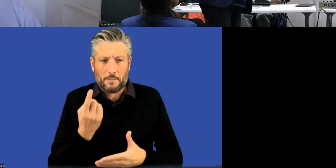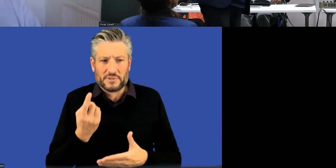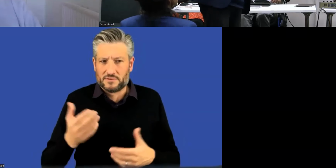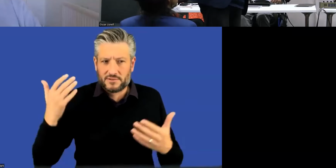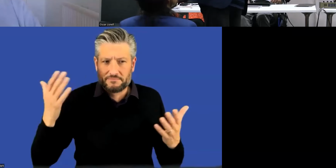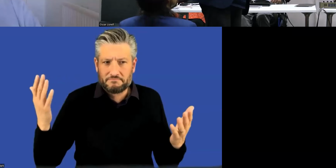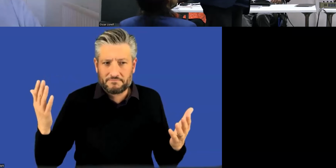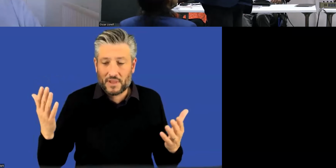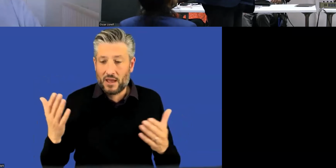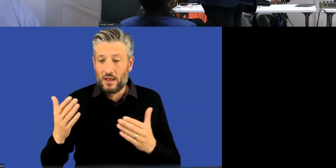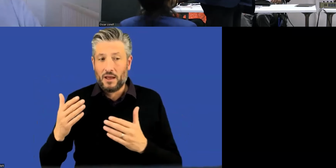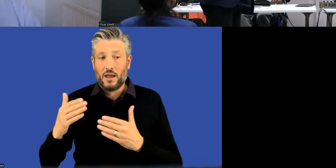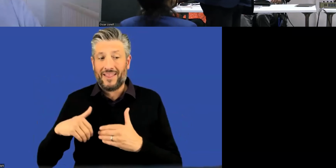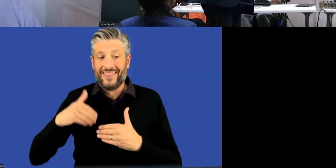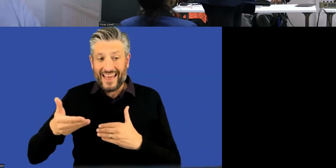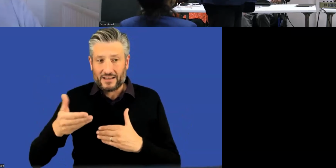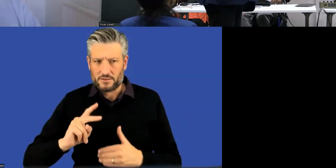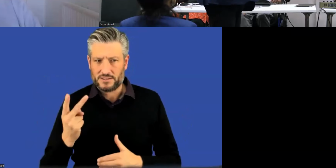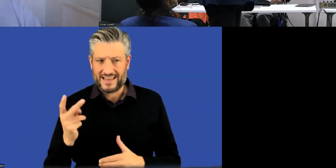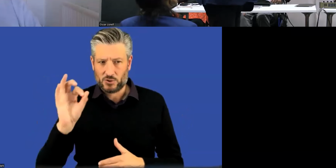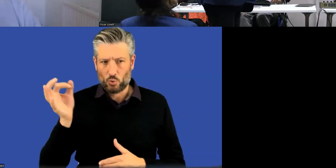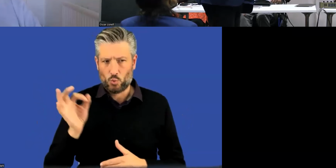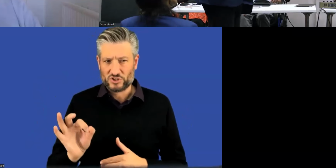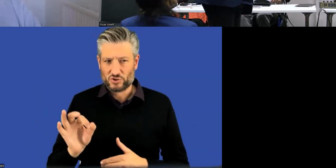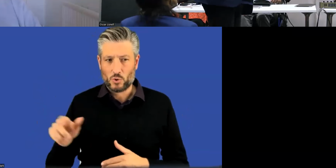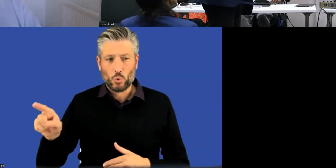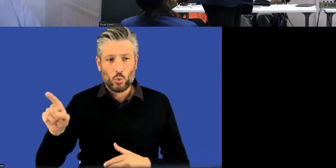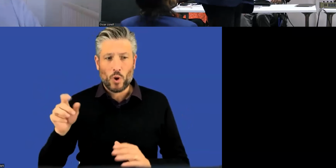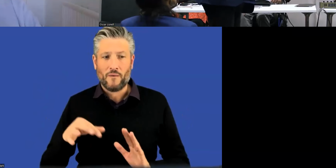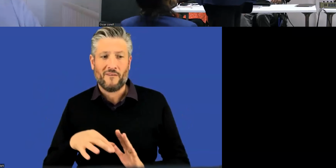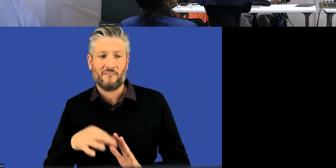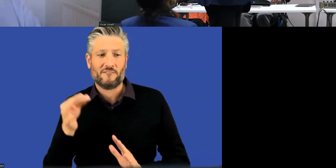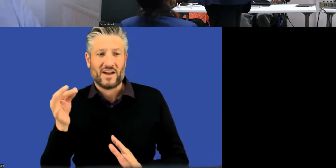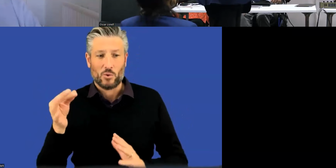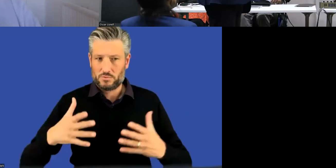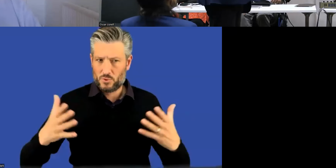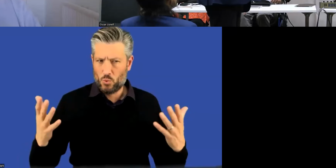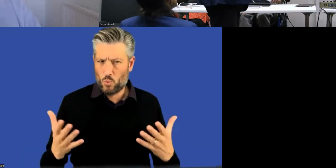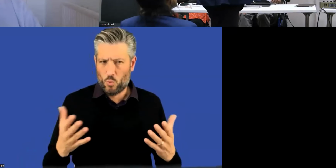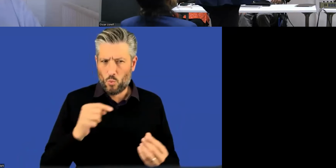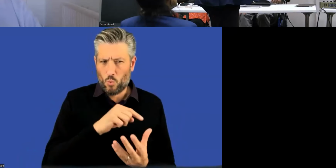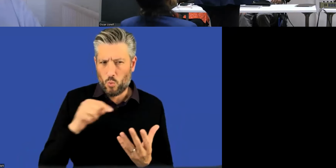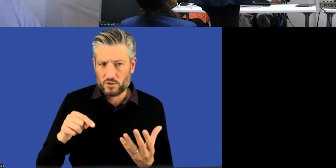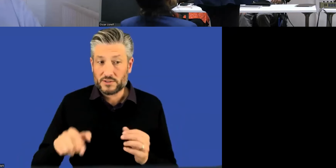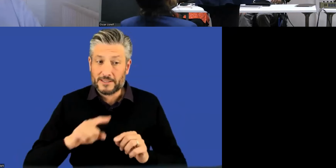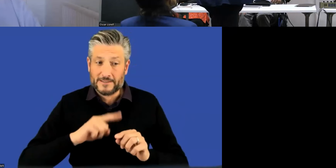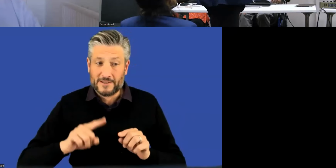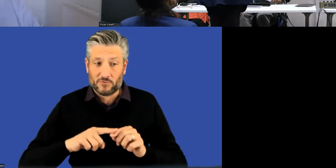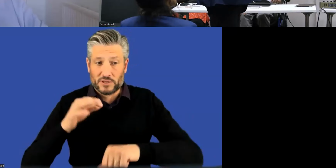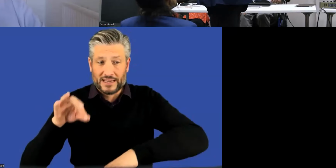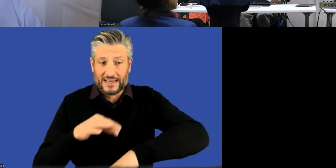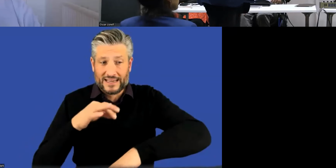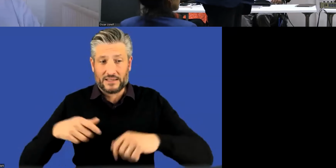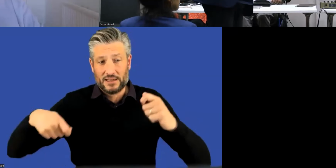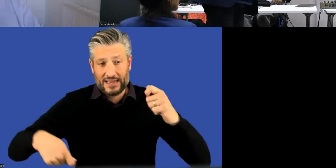what then after that did you find? What were the musical instruments? What were the musical means of expression that became available to